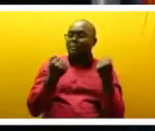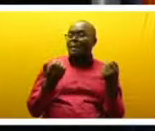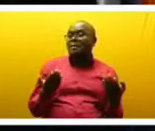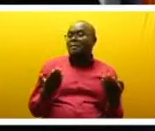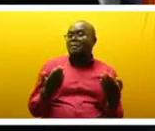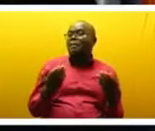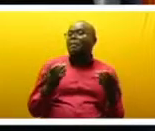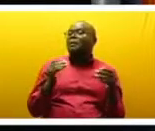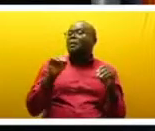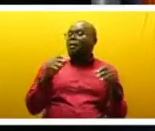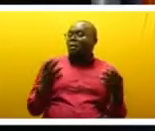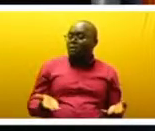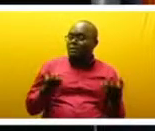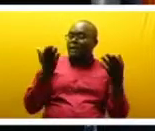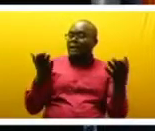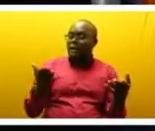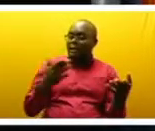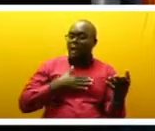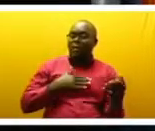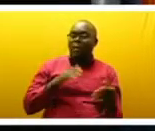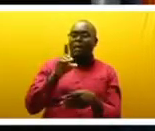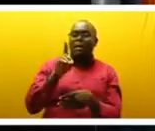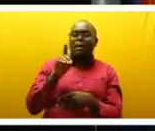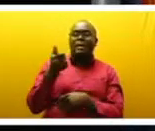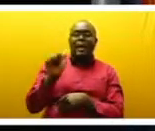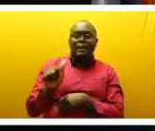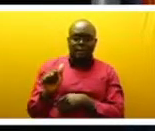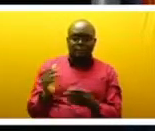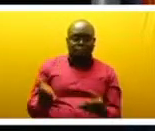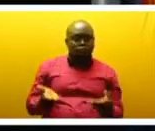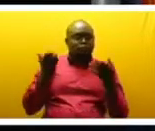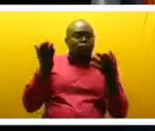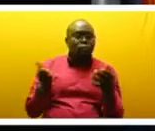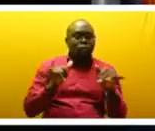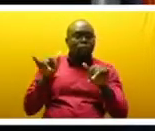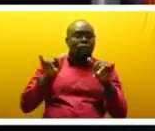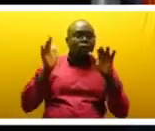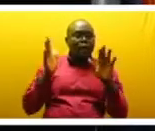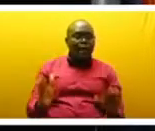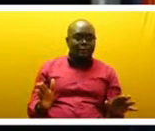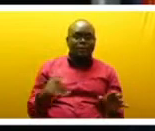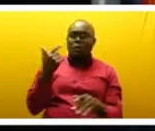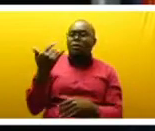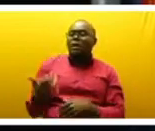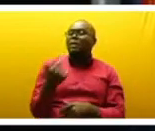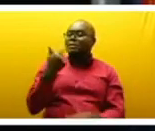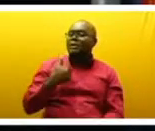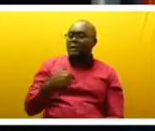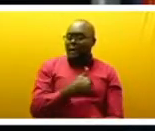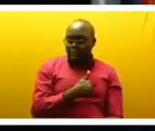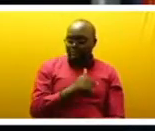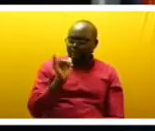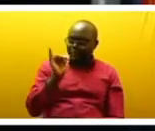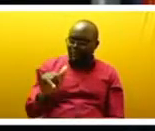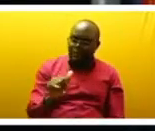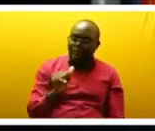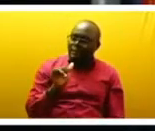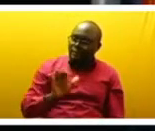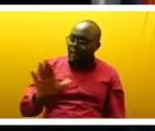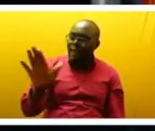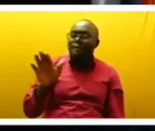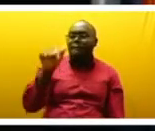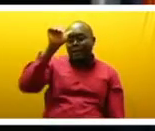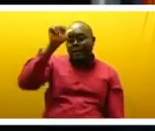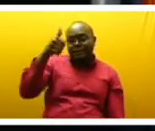of surrendering our data, our biometric data, to foreigners who now tell us that is now their